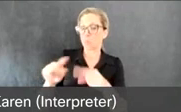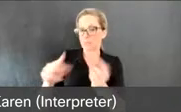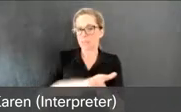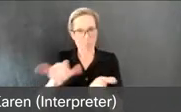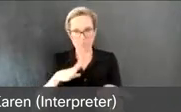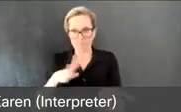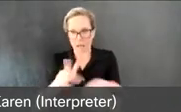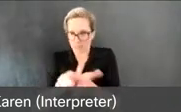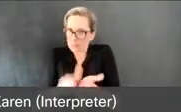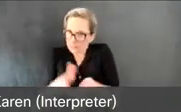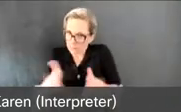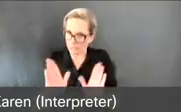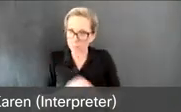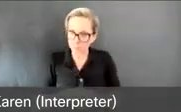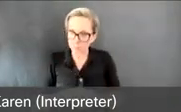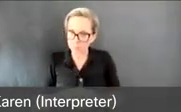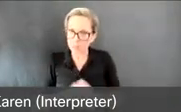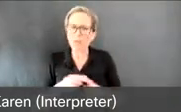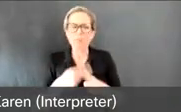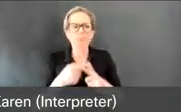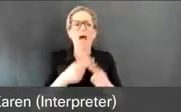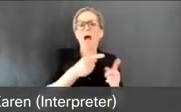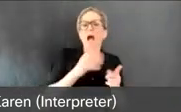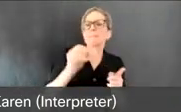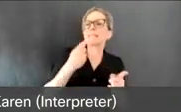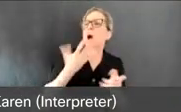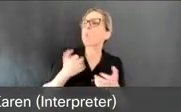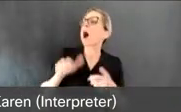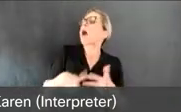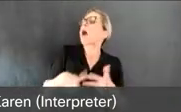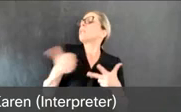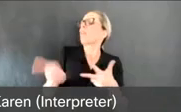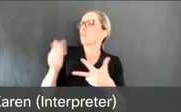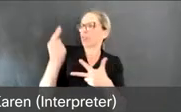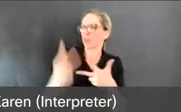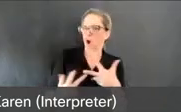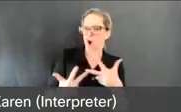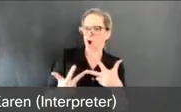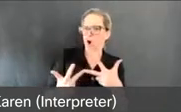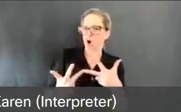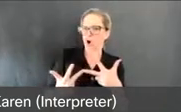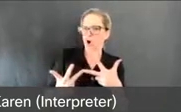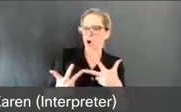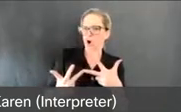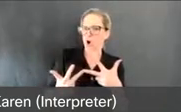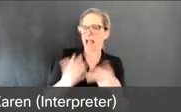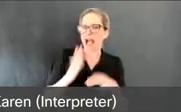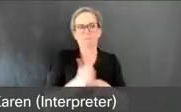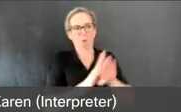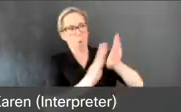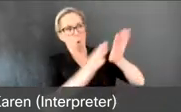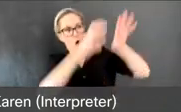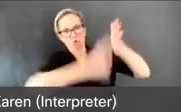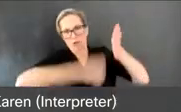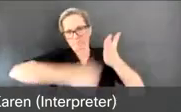legal. And then they wanted another 1/3 when the walls were ripped out.